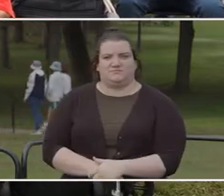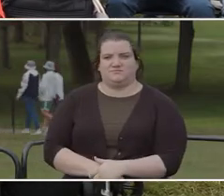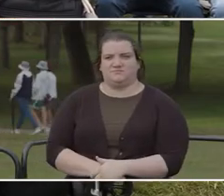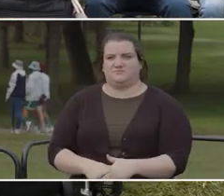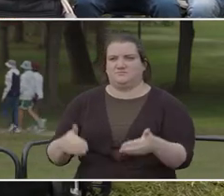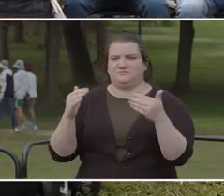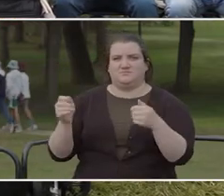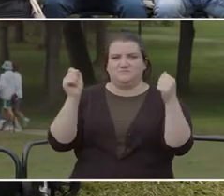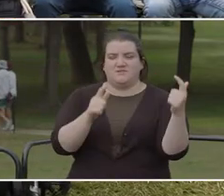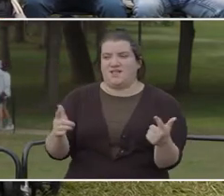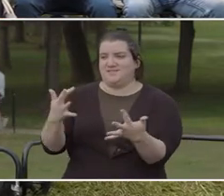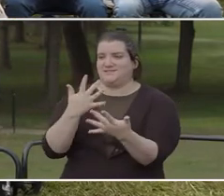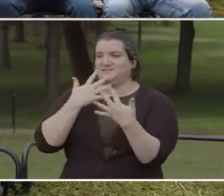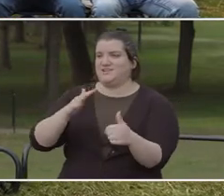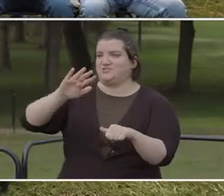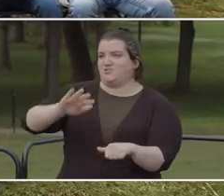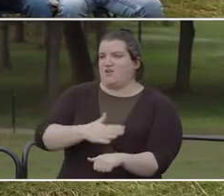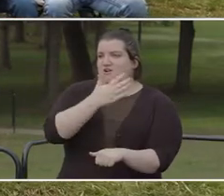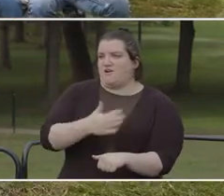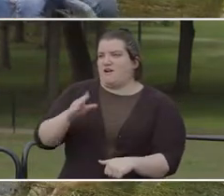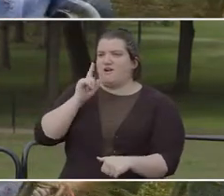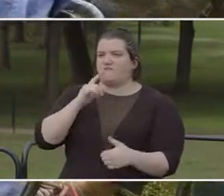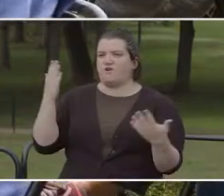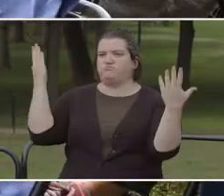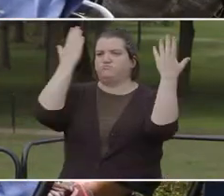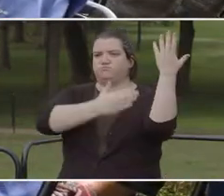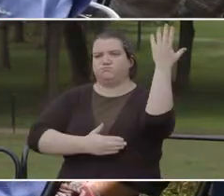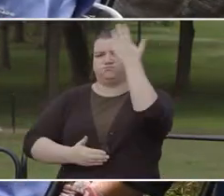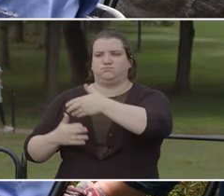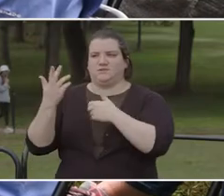Let's all sing a song for the unsung